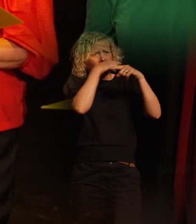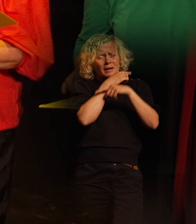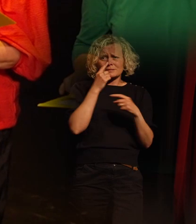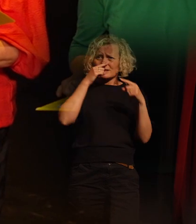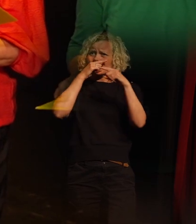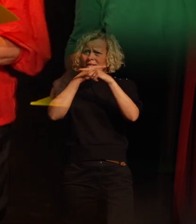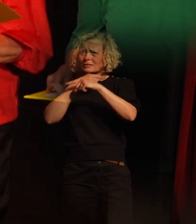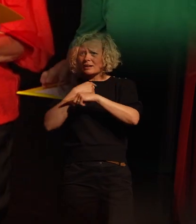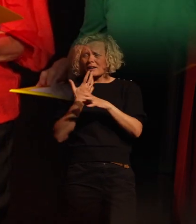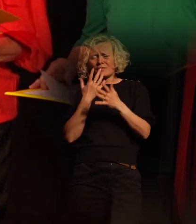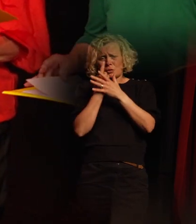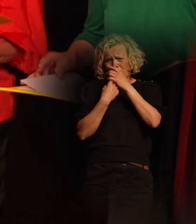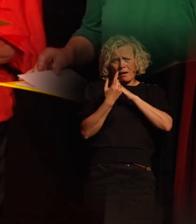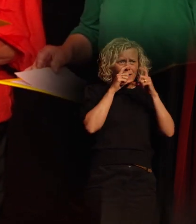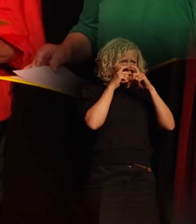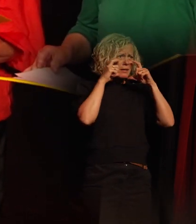wear gowns and gloves and